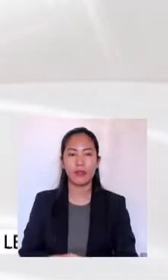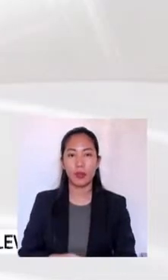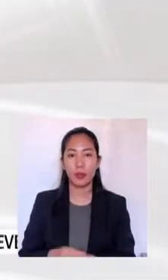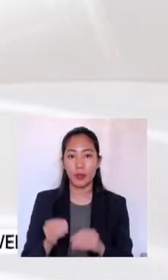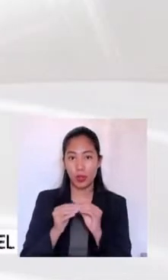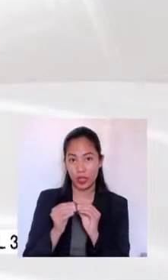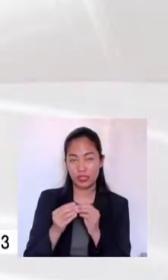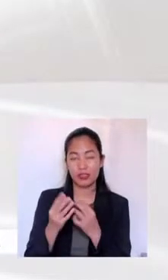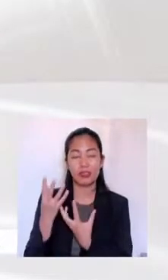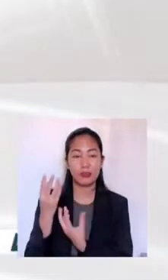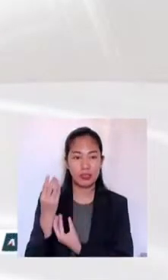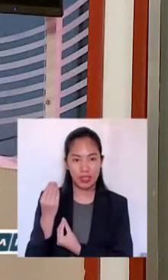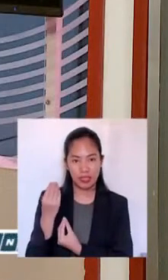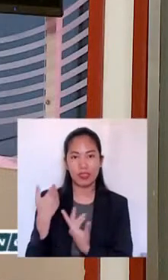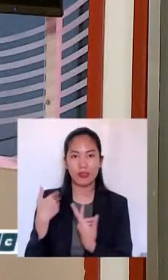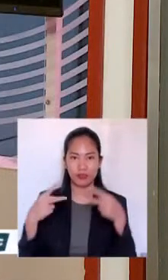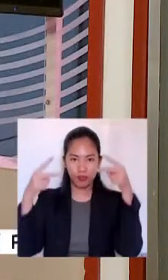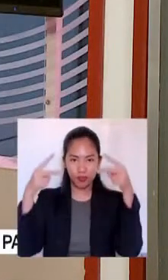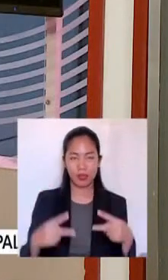news.abs-cbn.com.